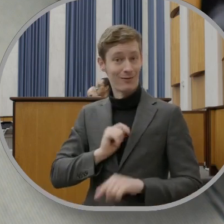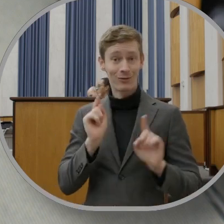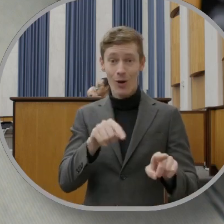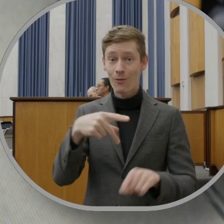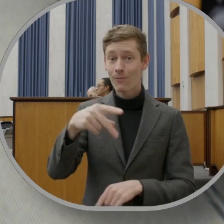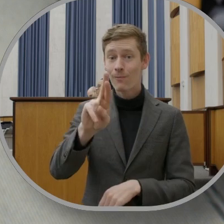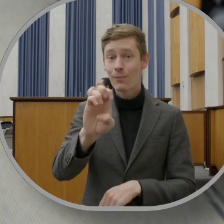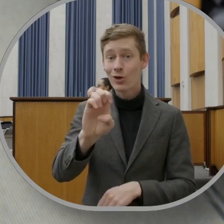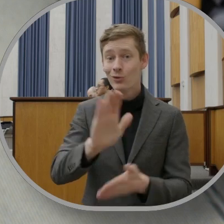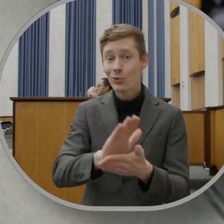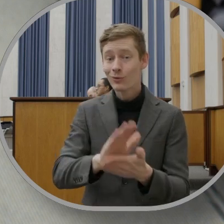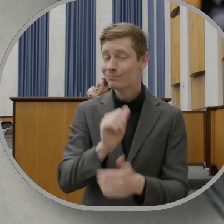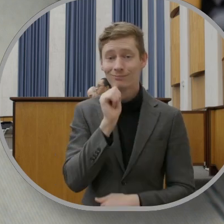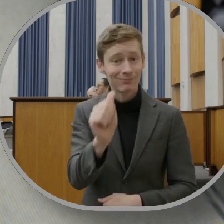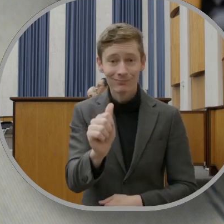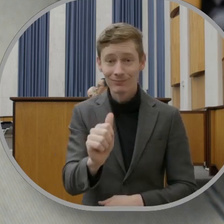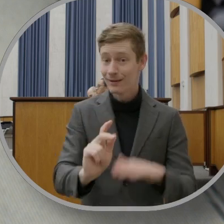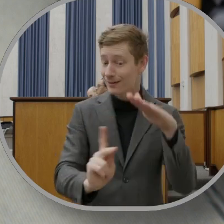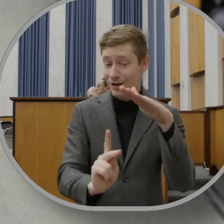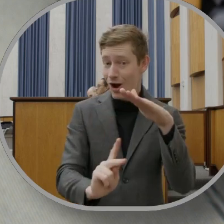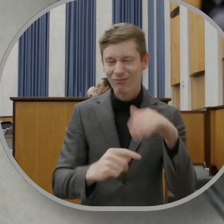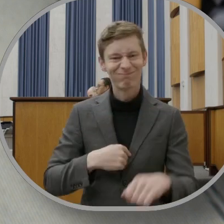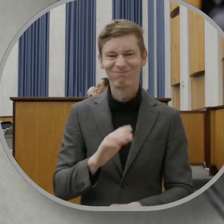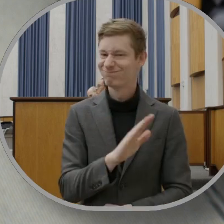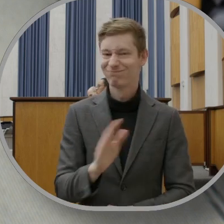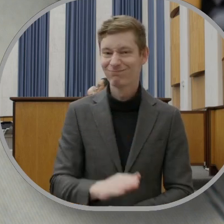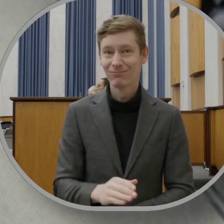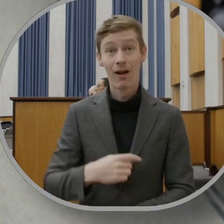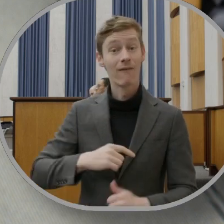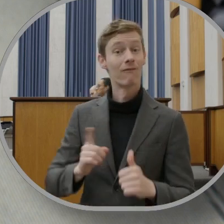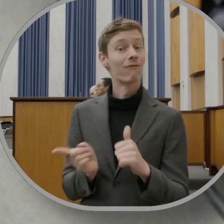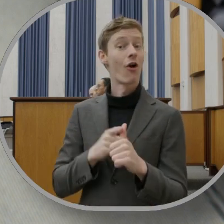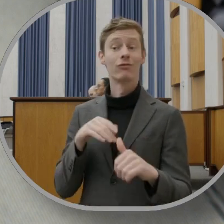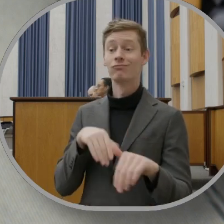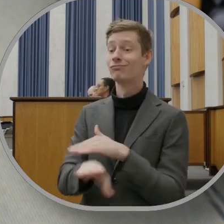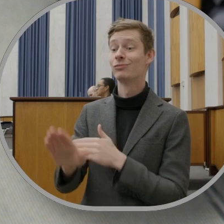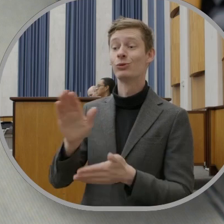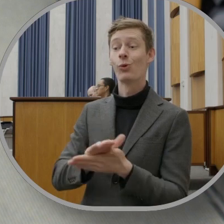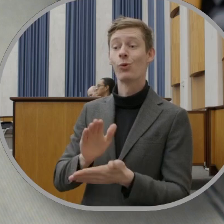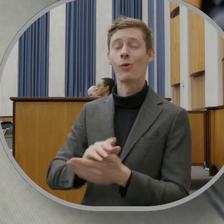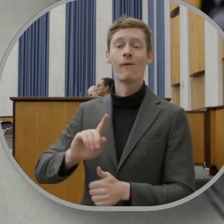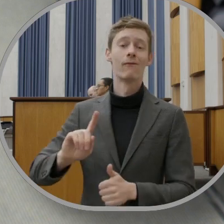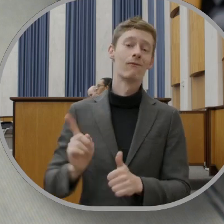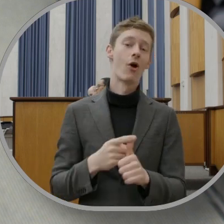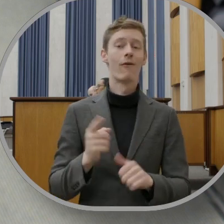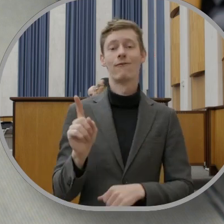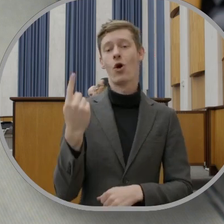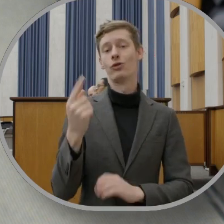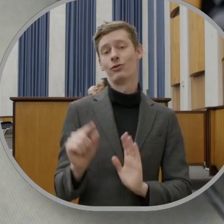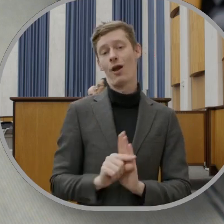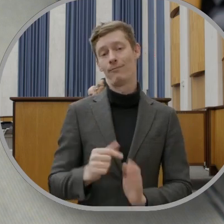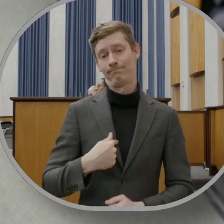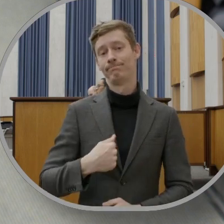kindergarten. I was enrolled into first grade when I first entered school. And I can